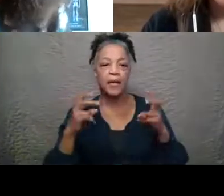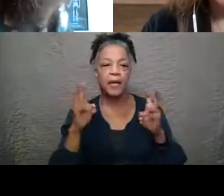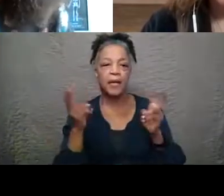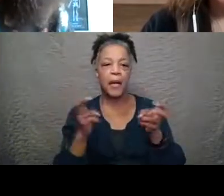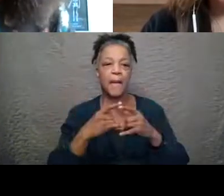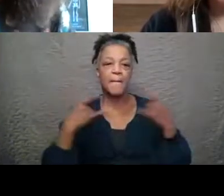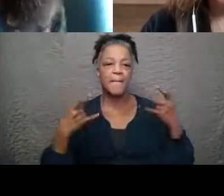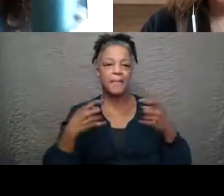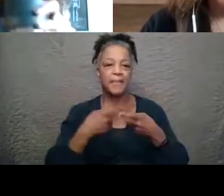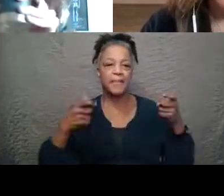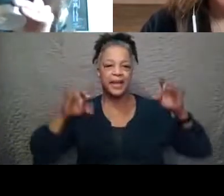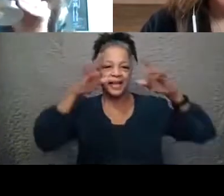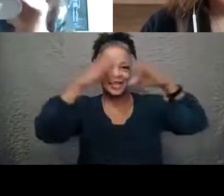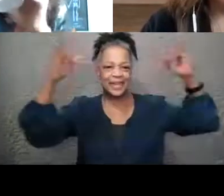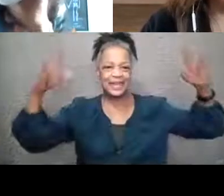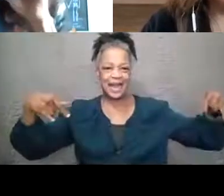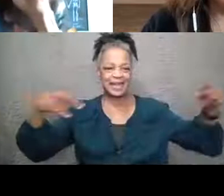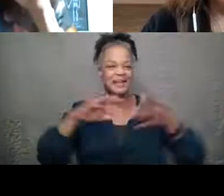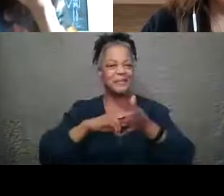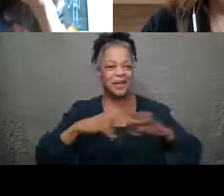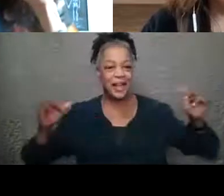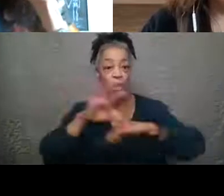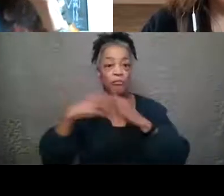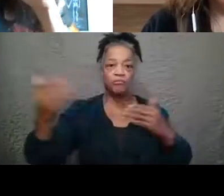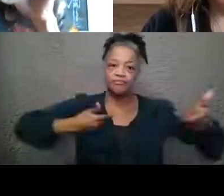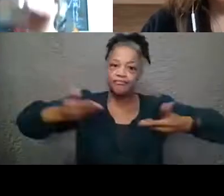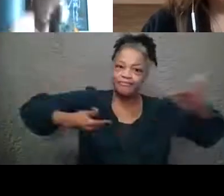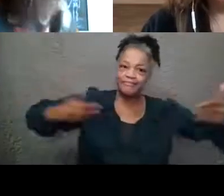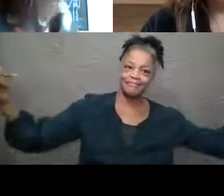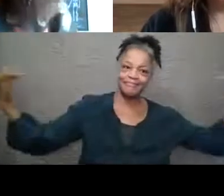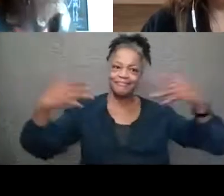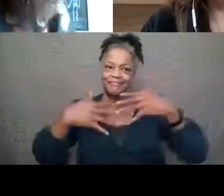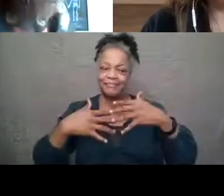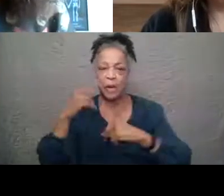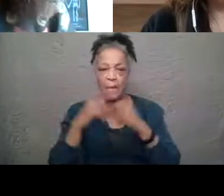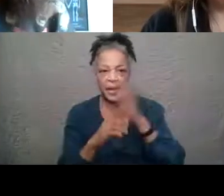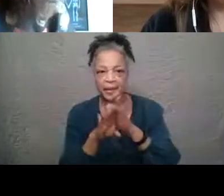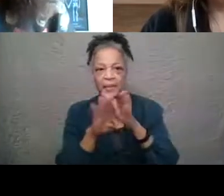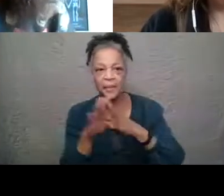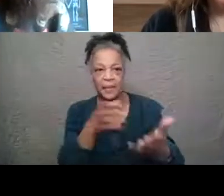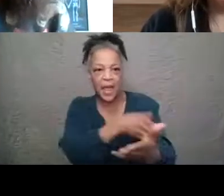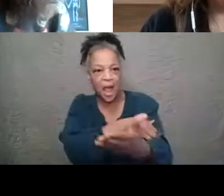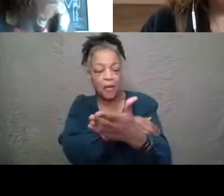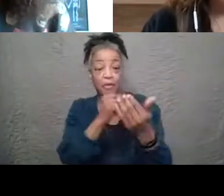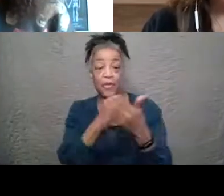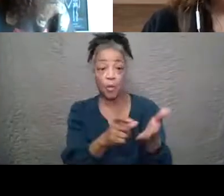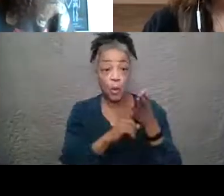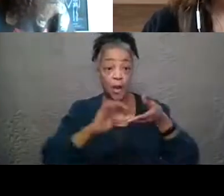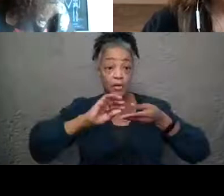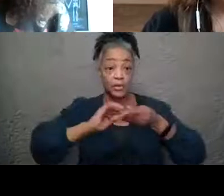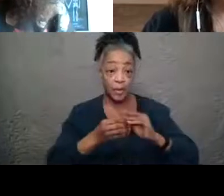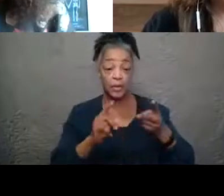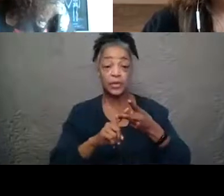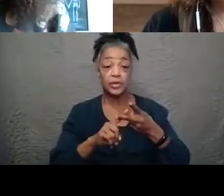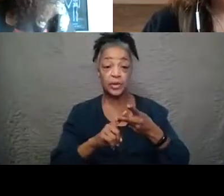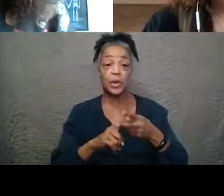of like, let's build some power, which requires numbers and it requires strategy.